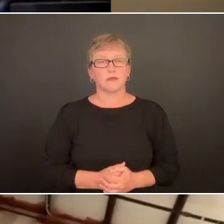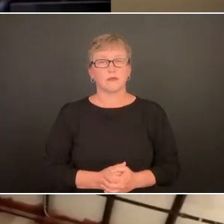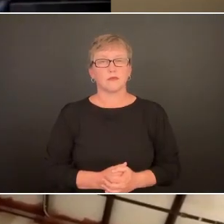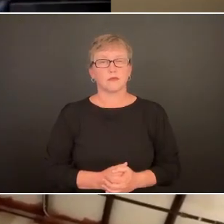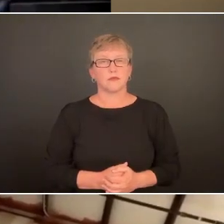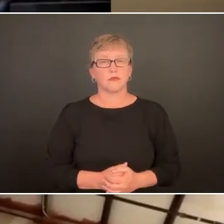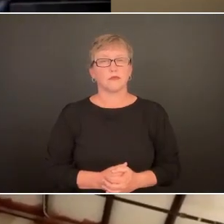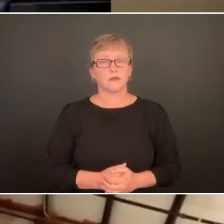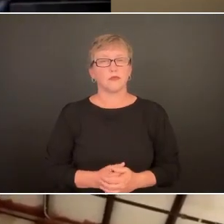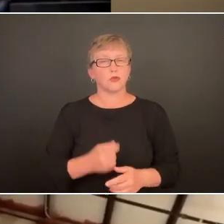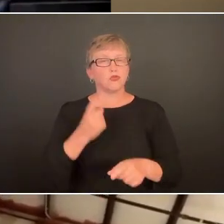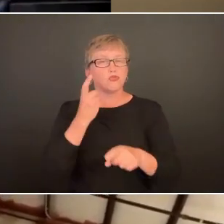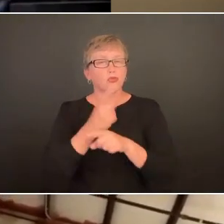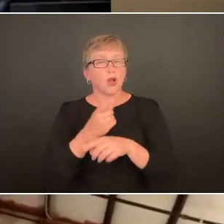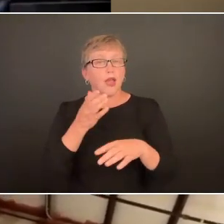Yes. I